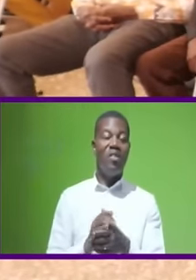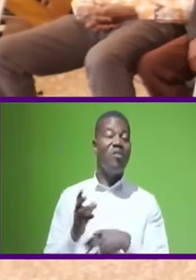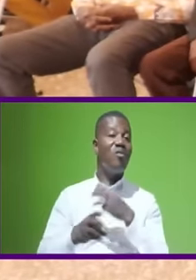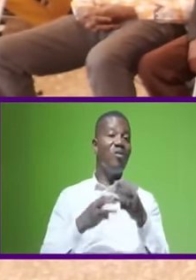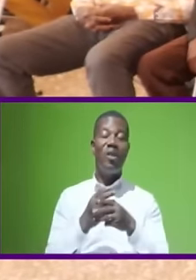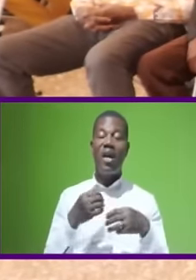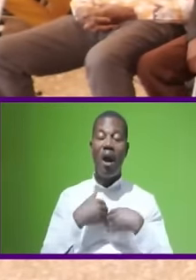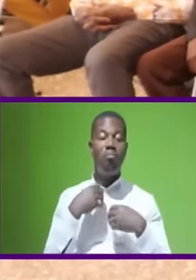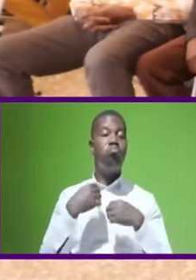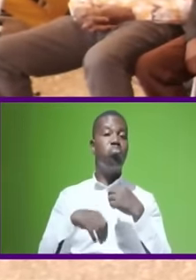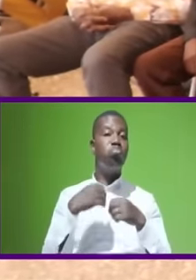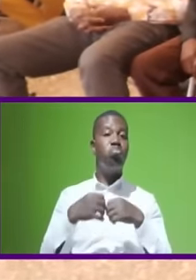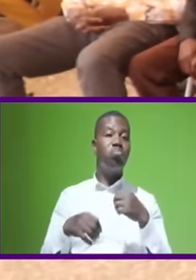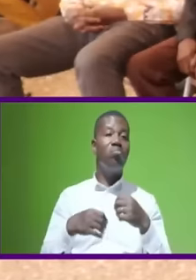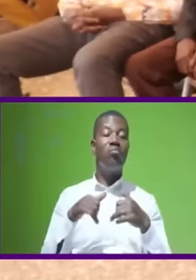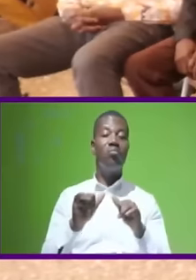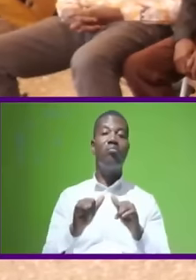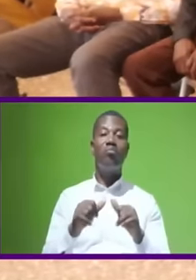covenant.